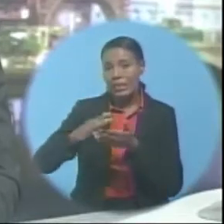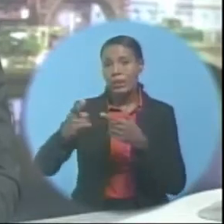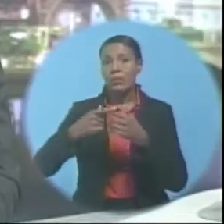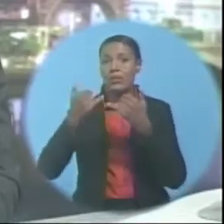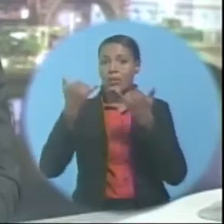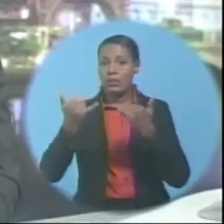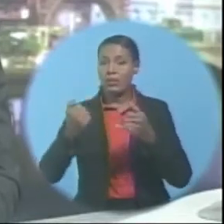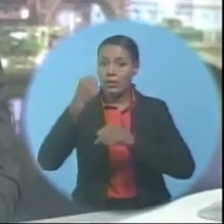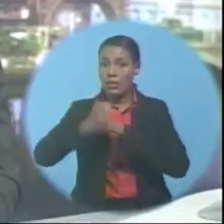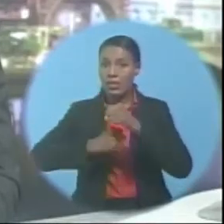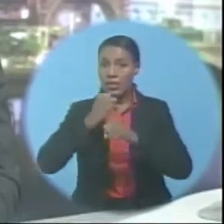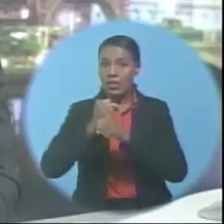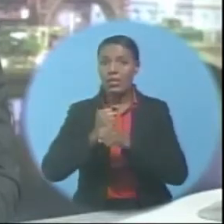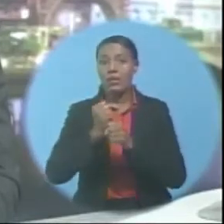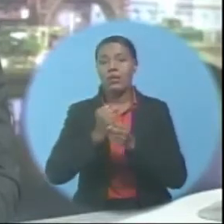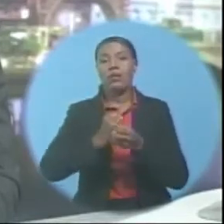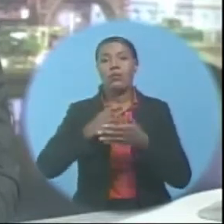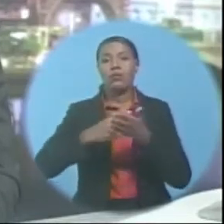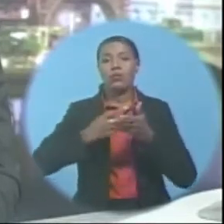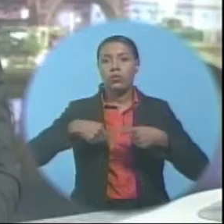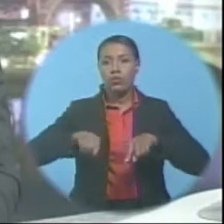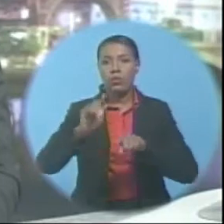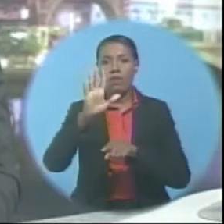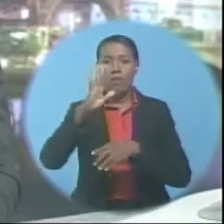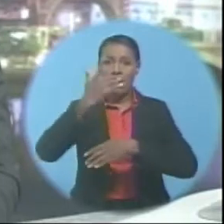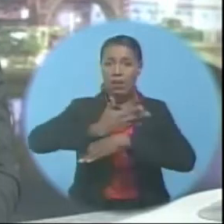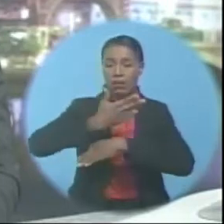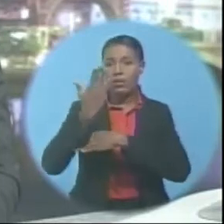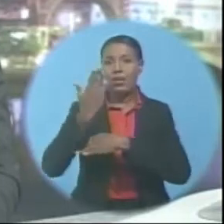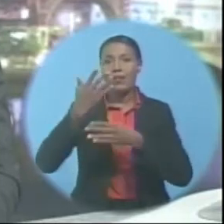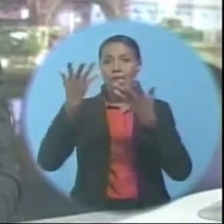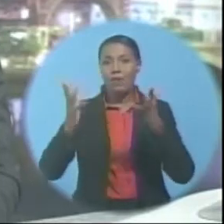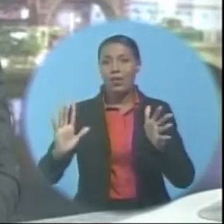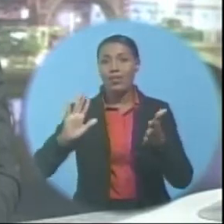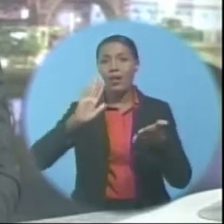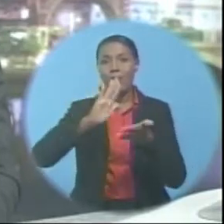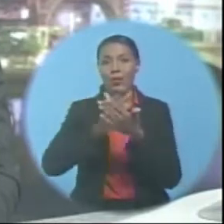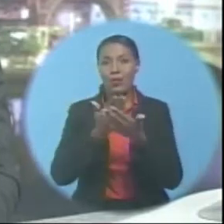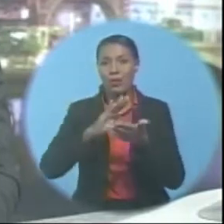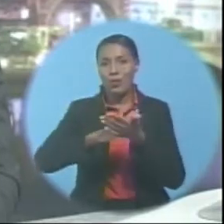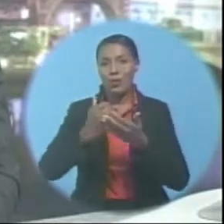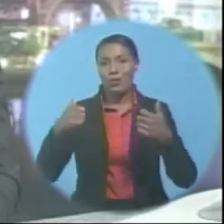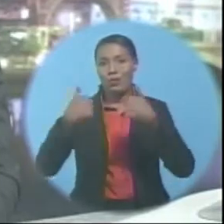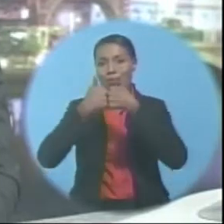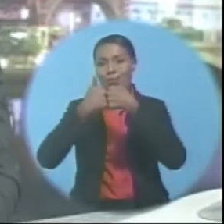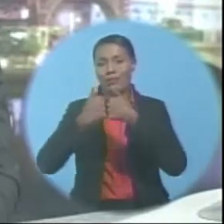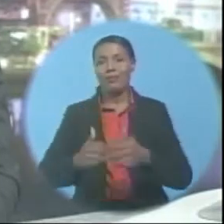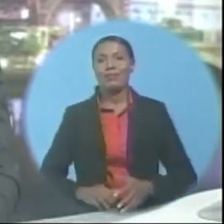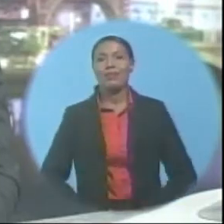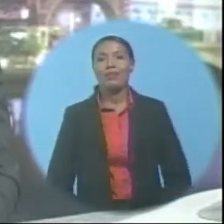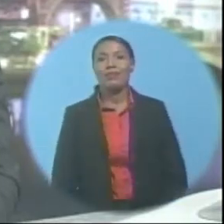Camp Pride, which lasted for 5 days, concluded with a cook-off. Sharika Griffith was there.